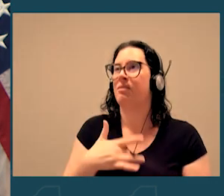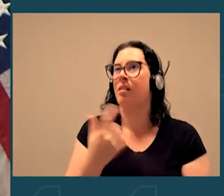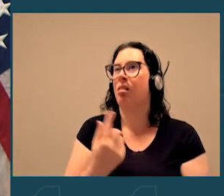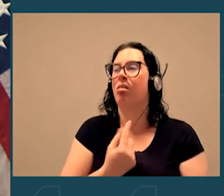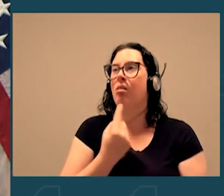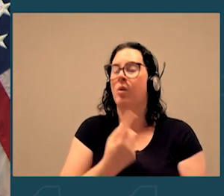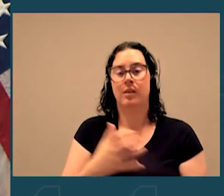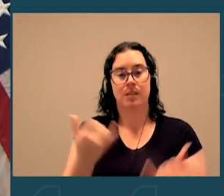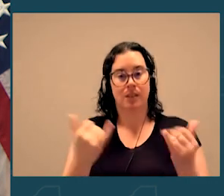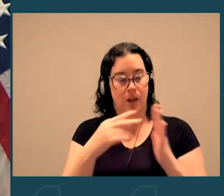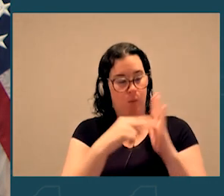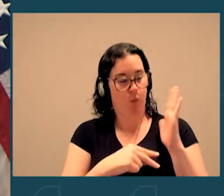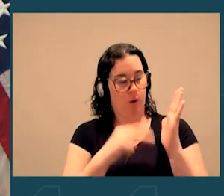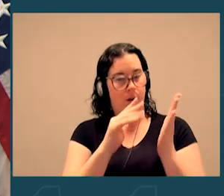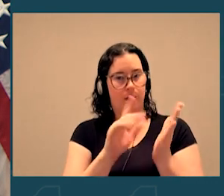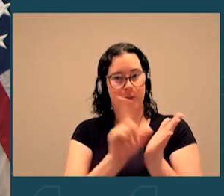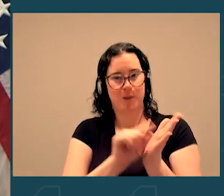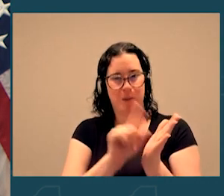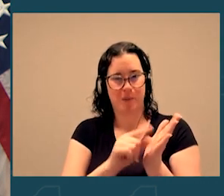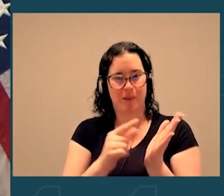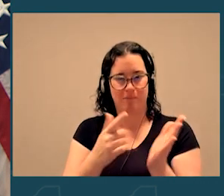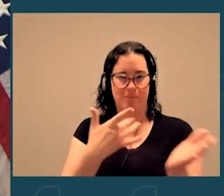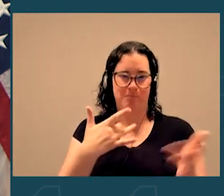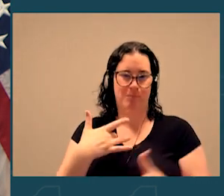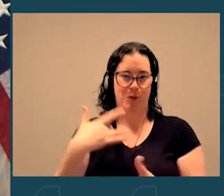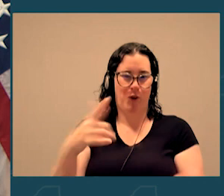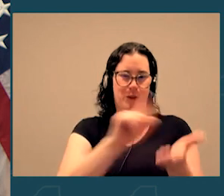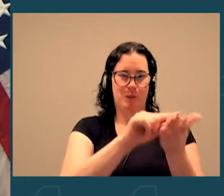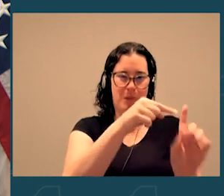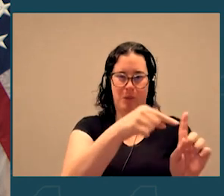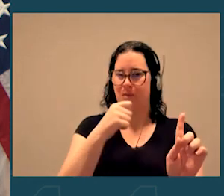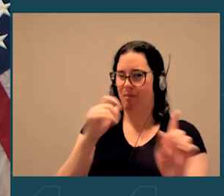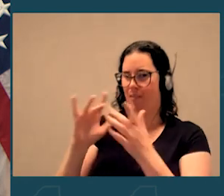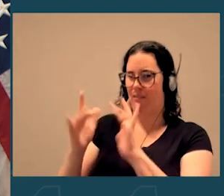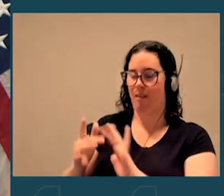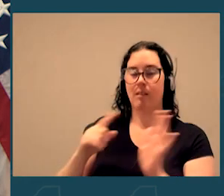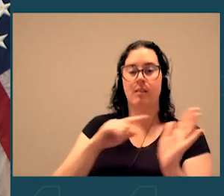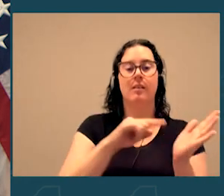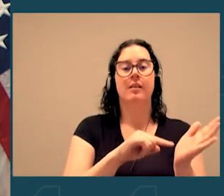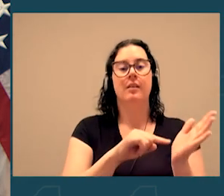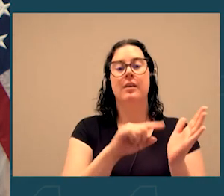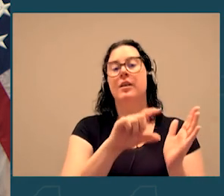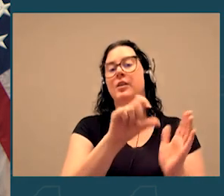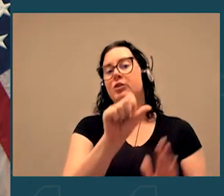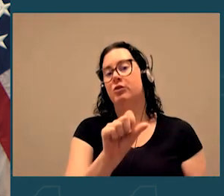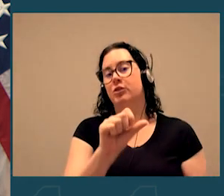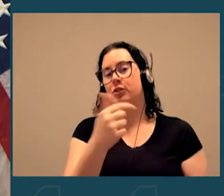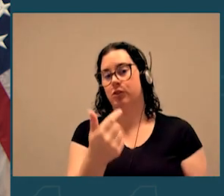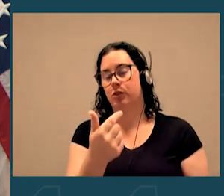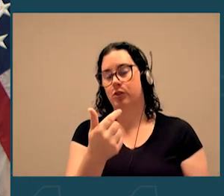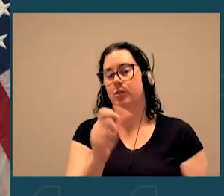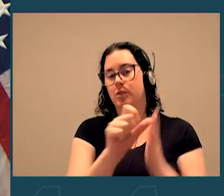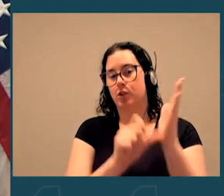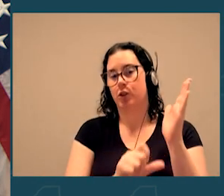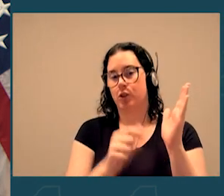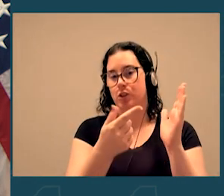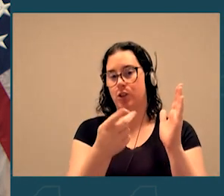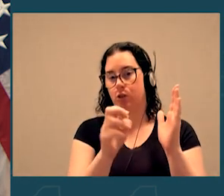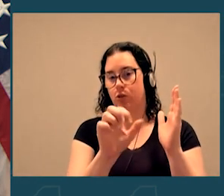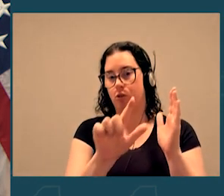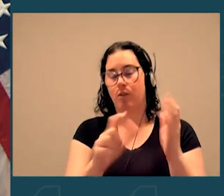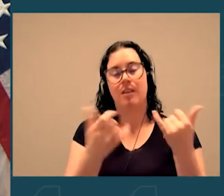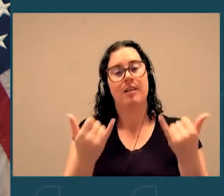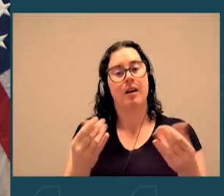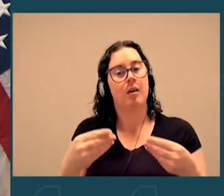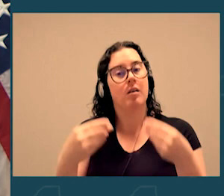I still read a piece of paper instead of online every time. You know, the Surgeon General is now giving advice on how to feel less lonely. Now, usually the